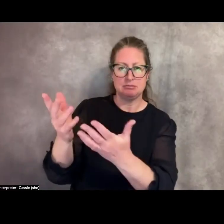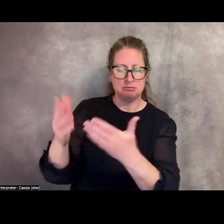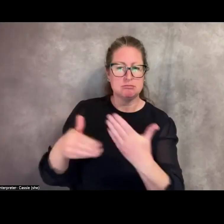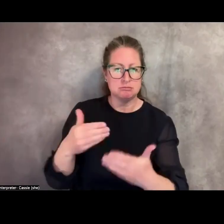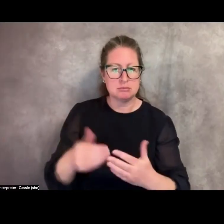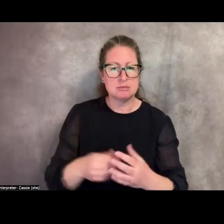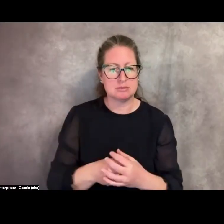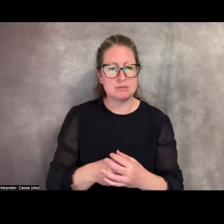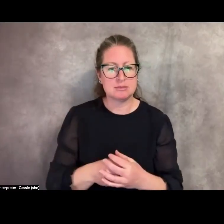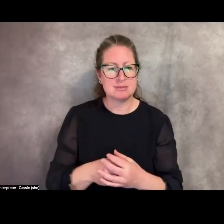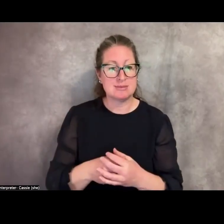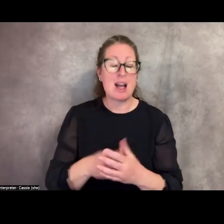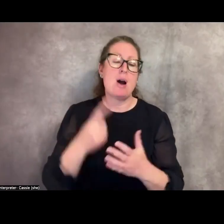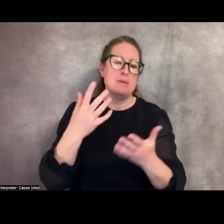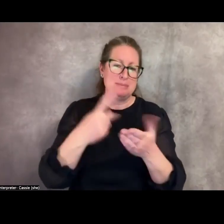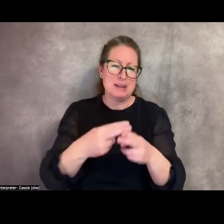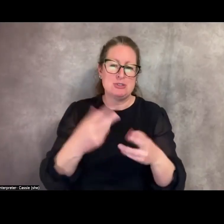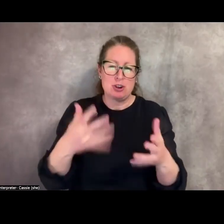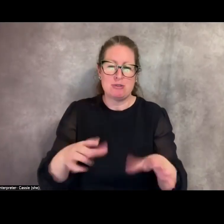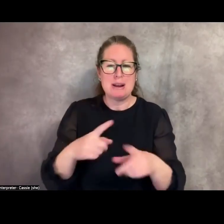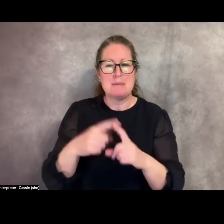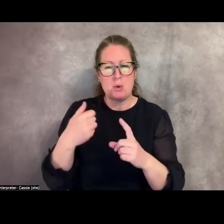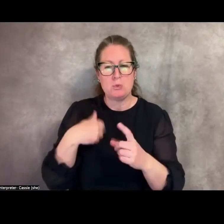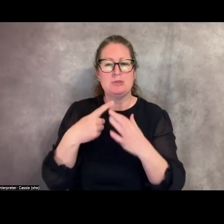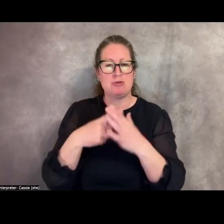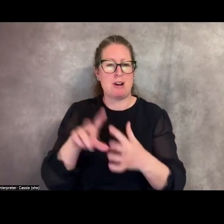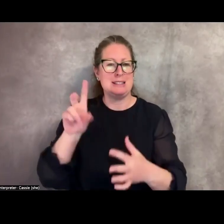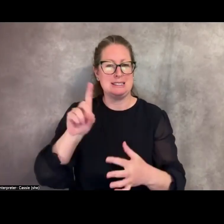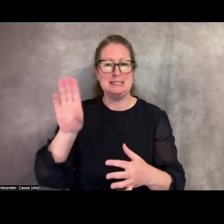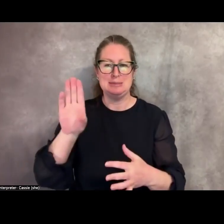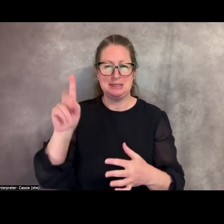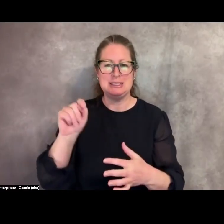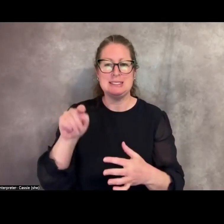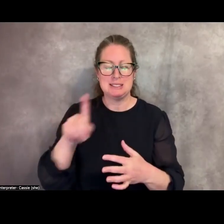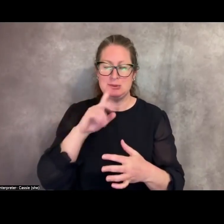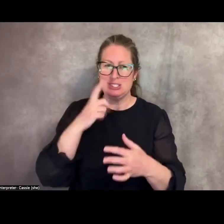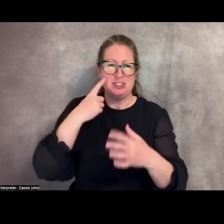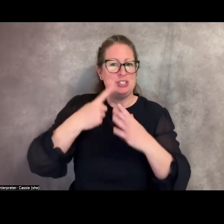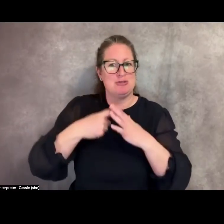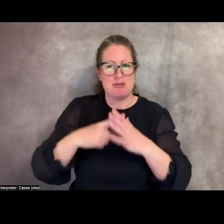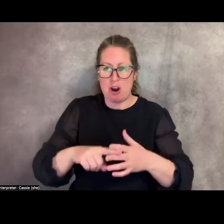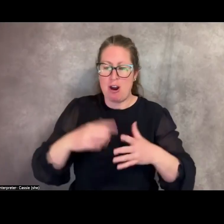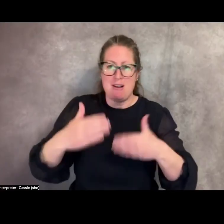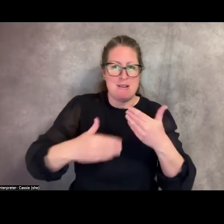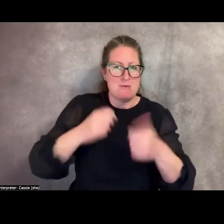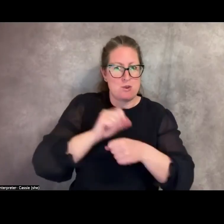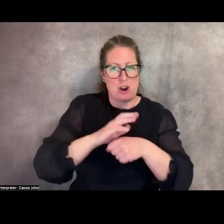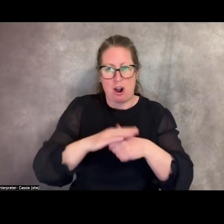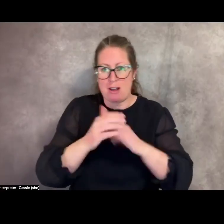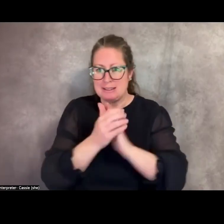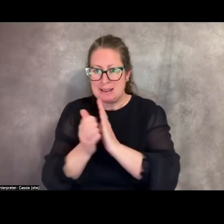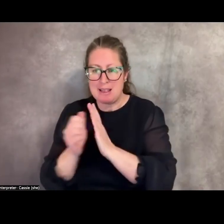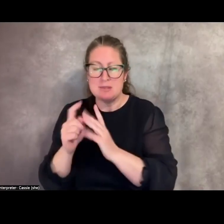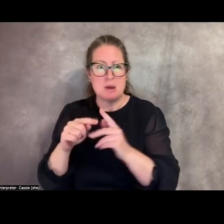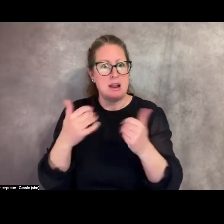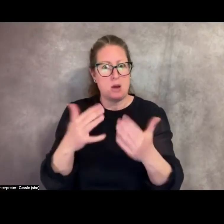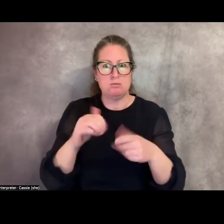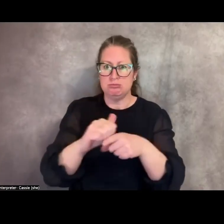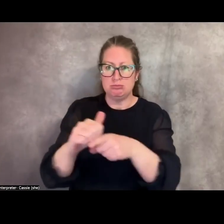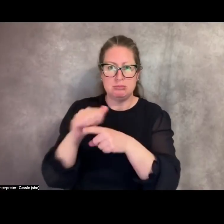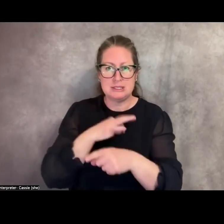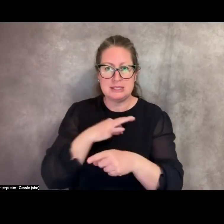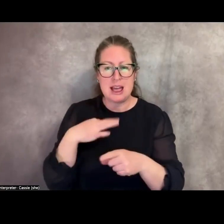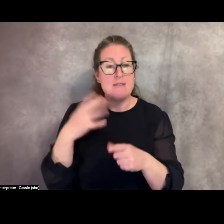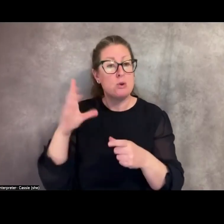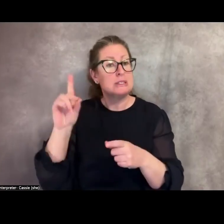we brought in DBT, and we're just starting that, really rolling it out and working on the skills and making staff be aware what the skills are and how can we